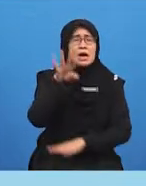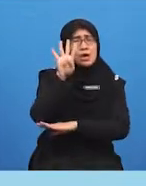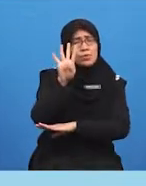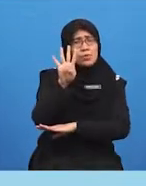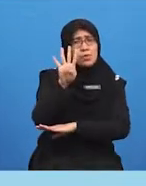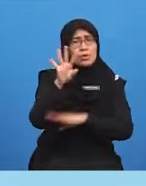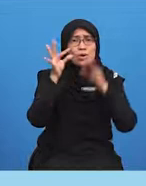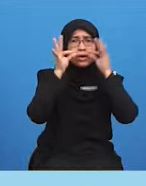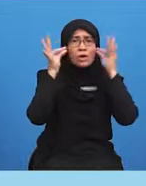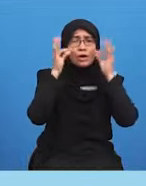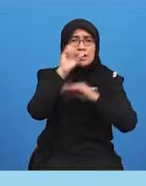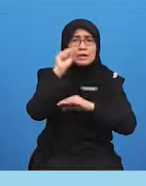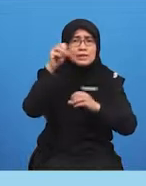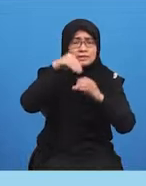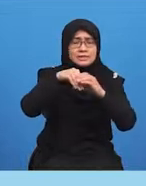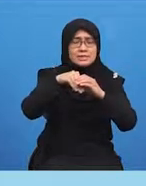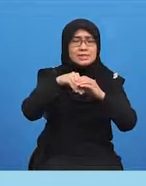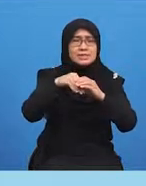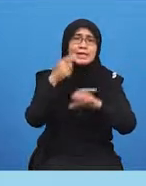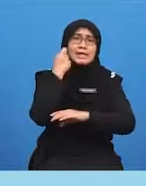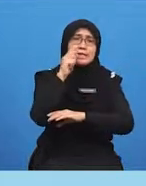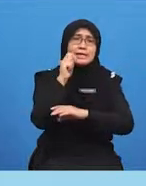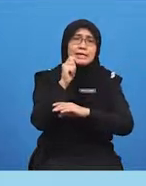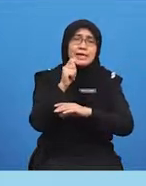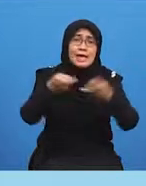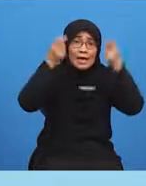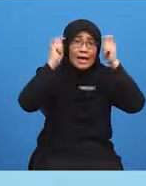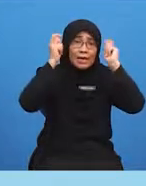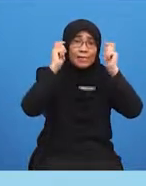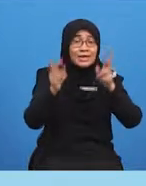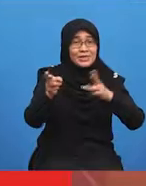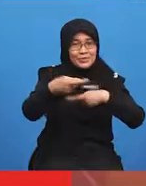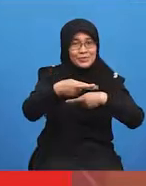There are four cats in the bathroom.